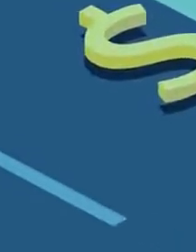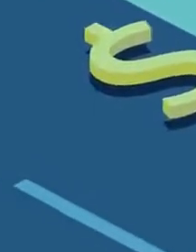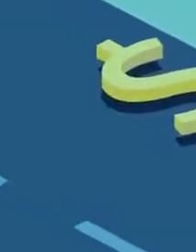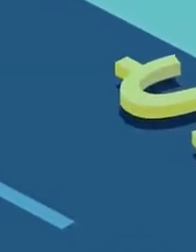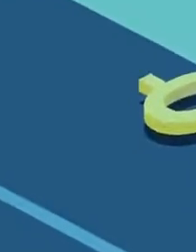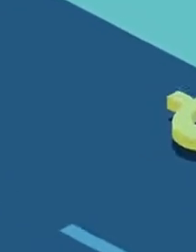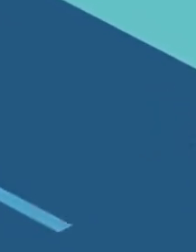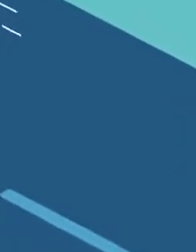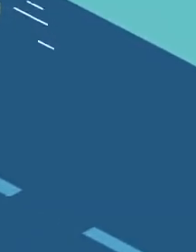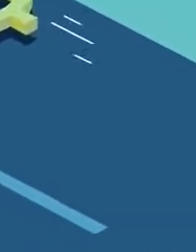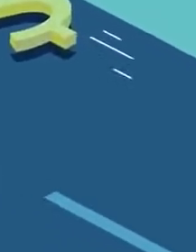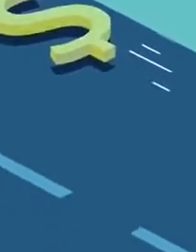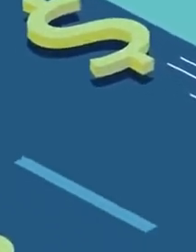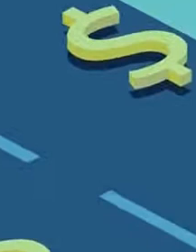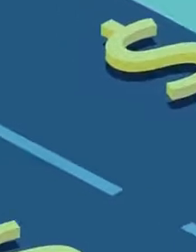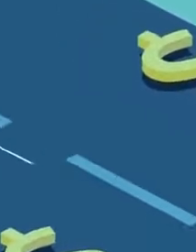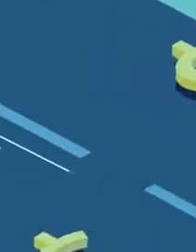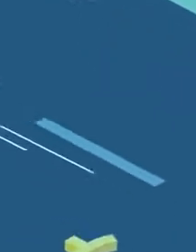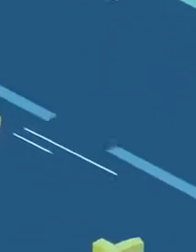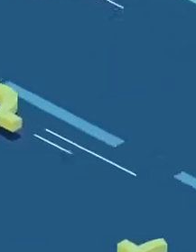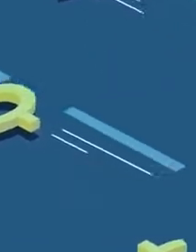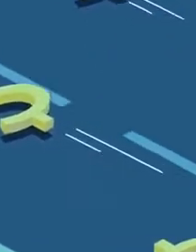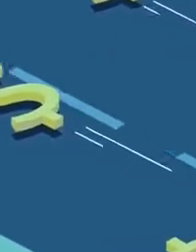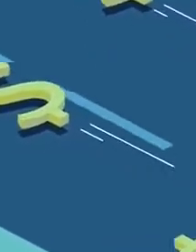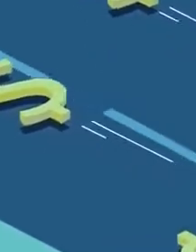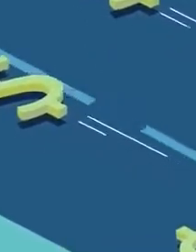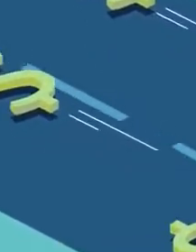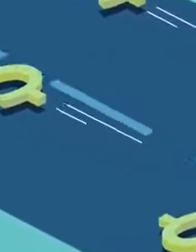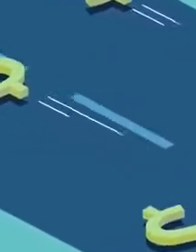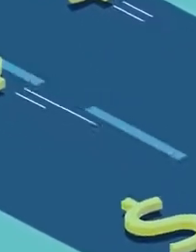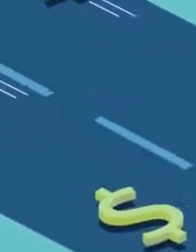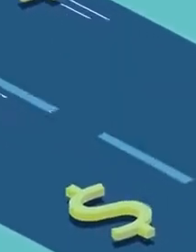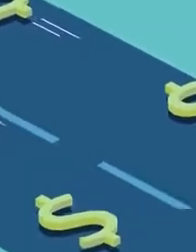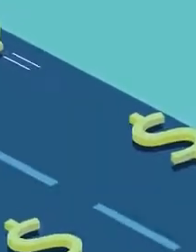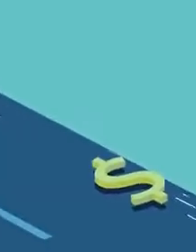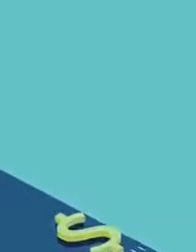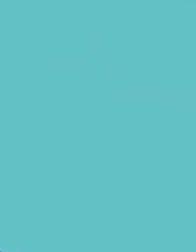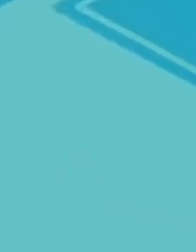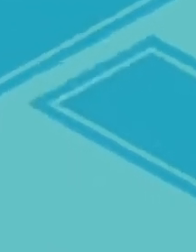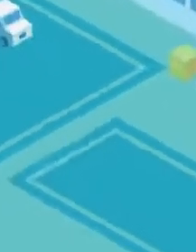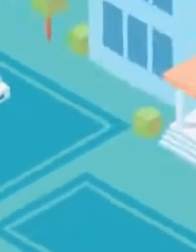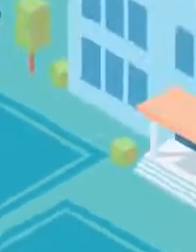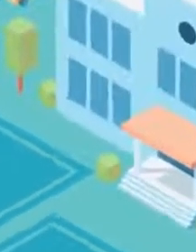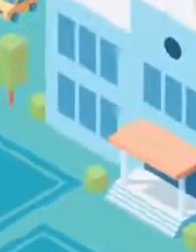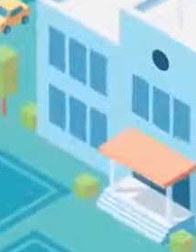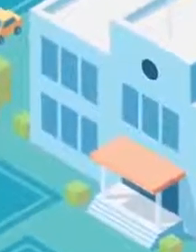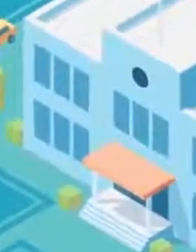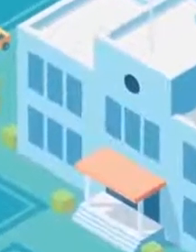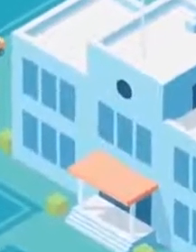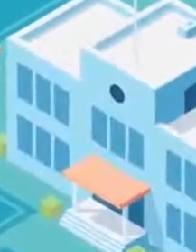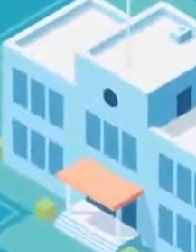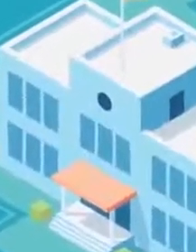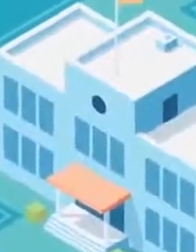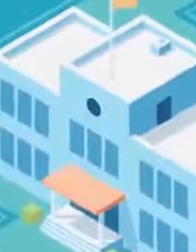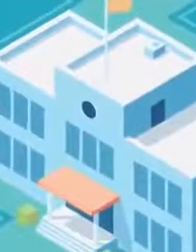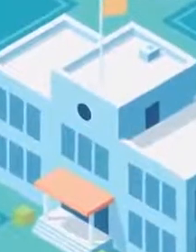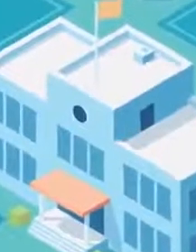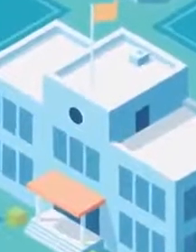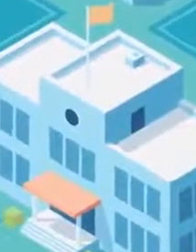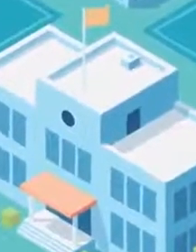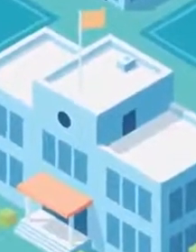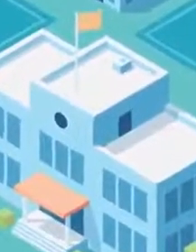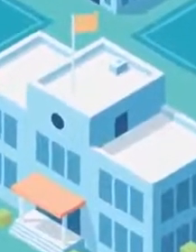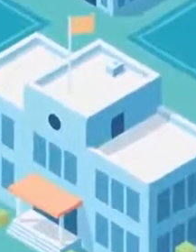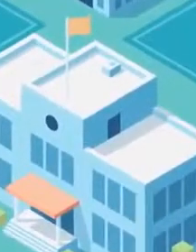2021 census will inform decisions on how millions of dollars are allocated for roads, schools, hospitals and